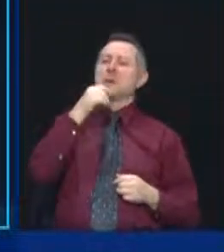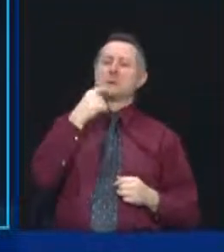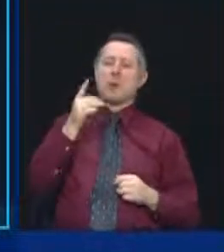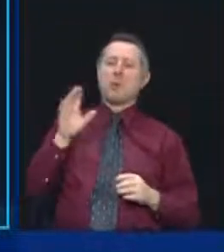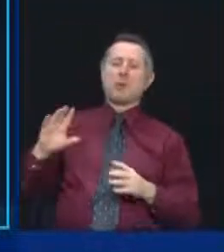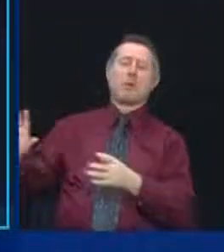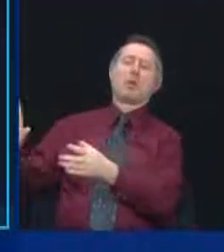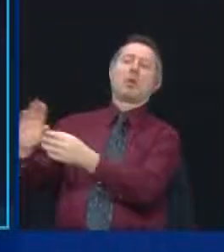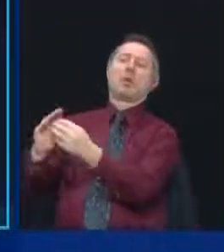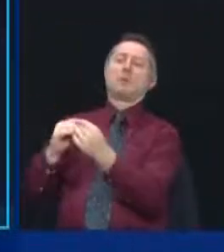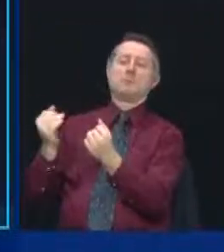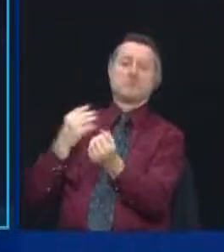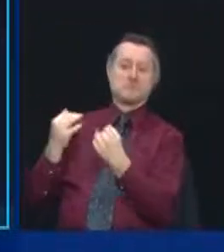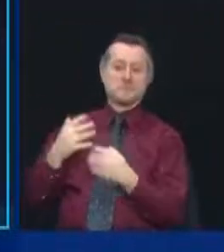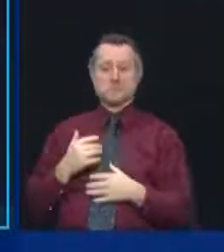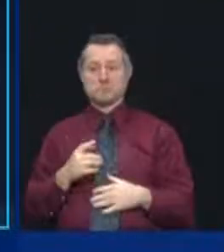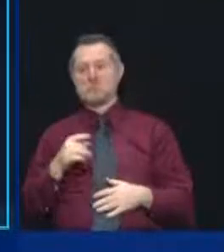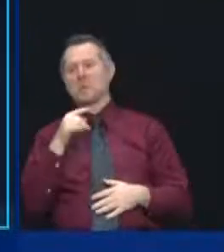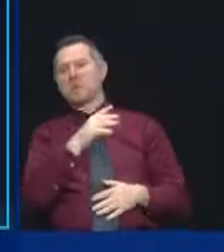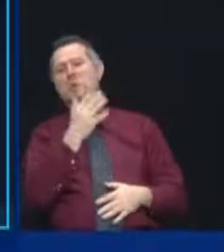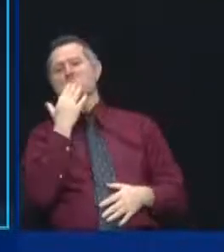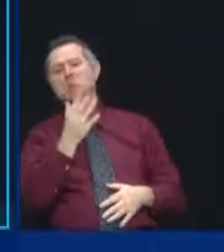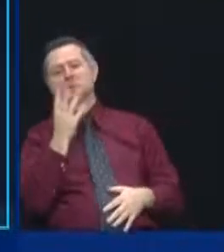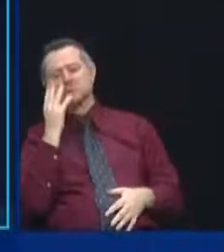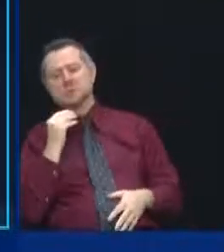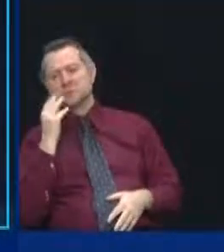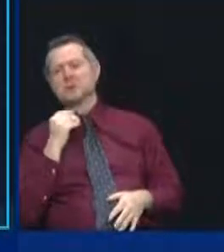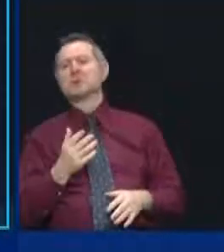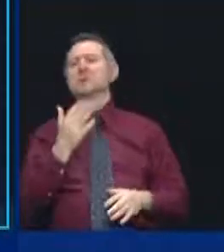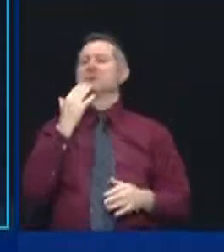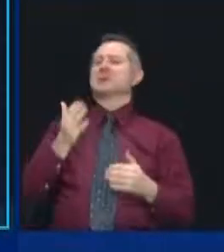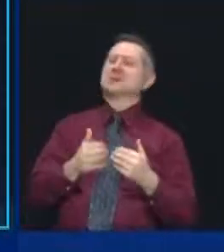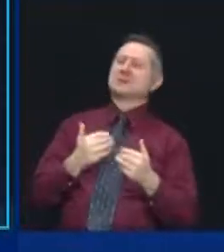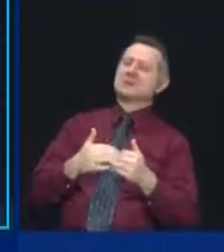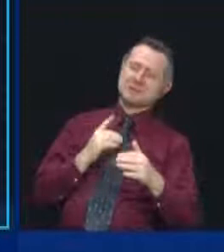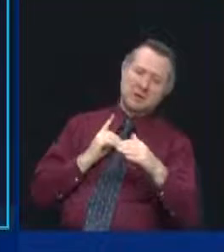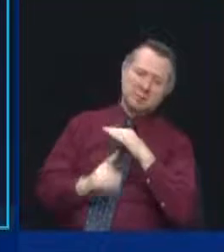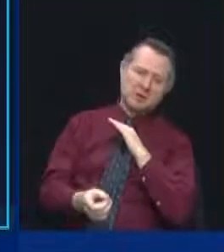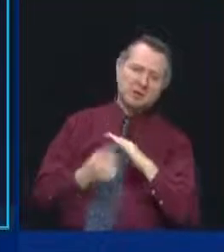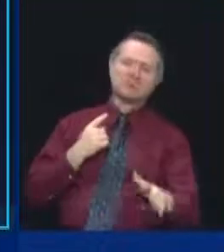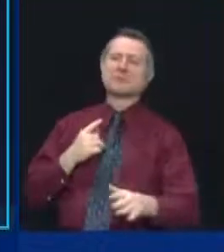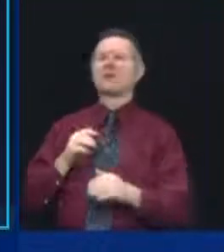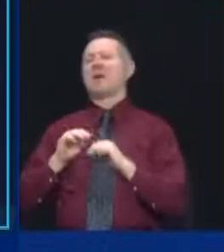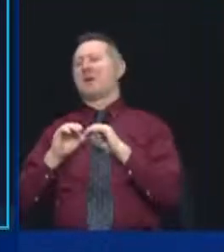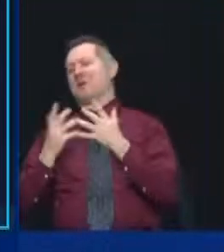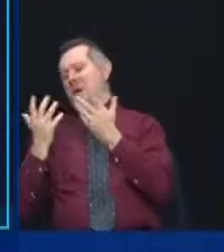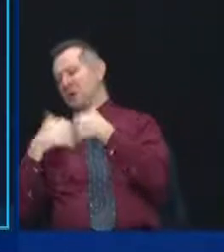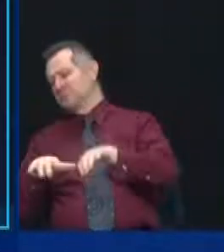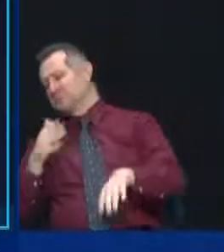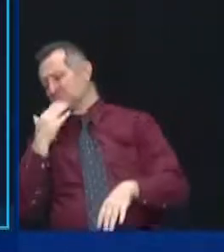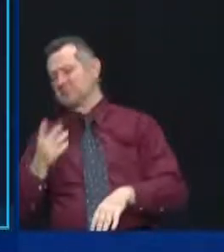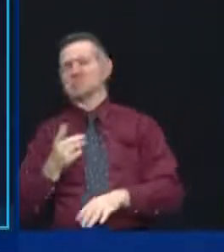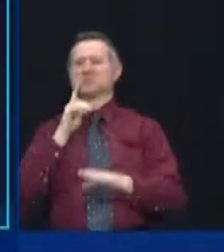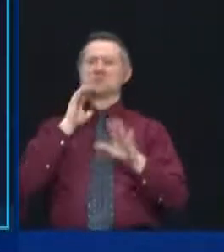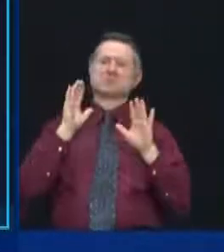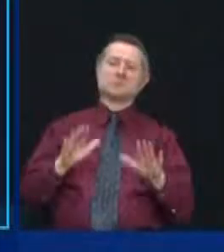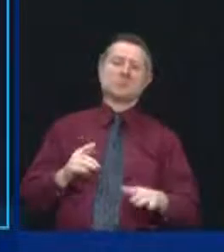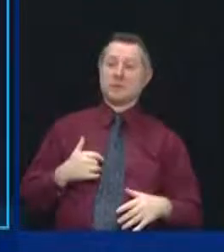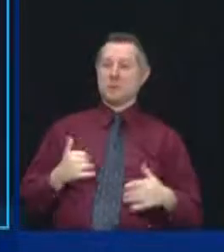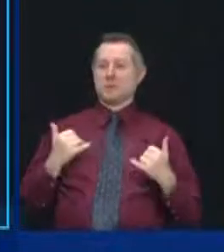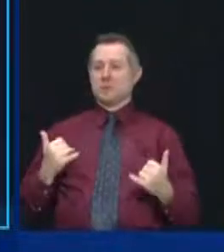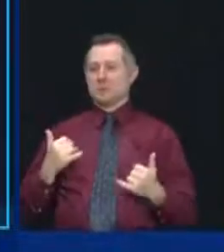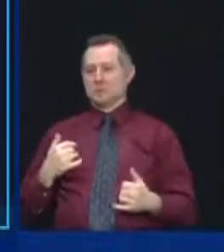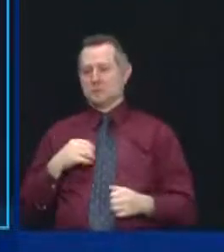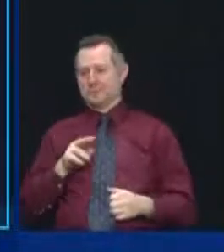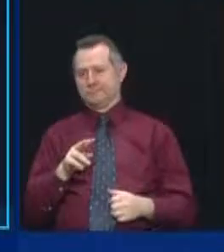well run, I was in, I was out, it was organized, but we're seeing a drop-off. I call